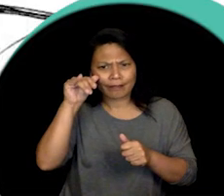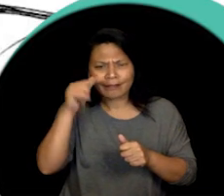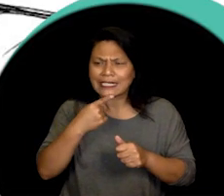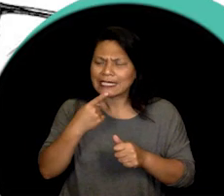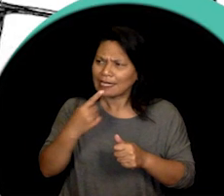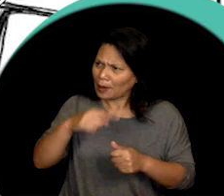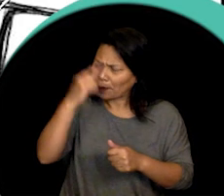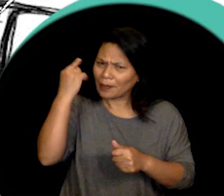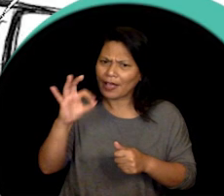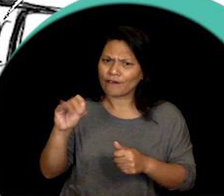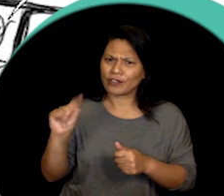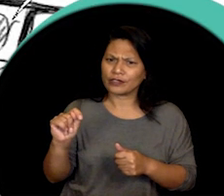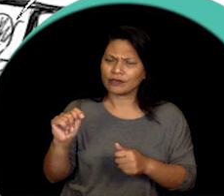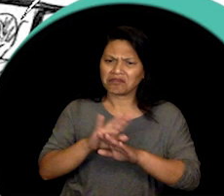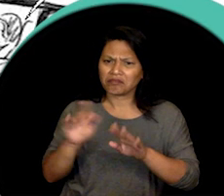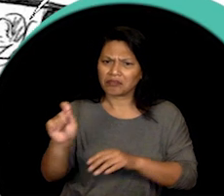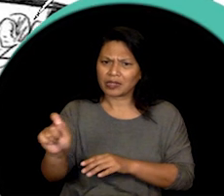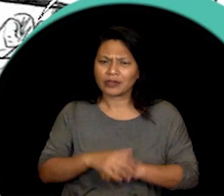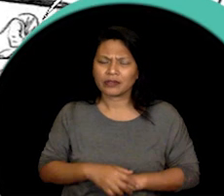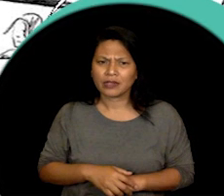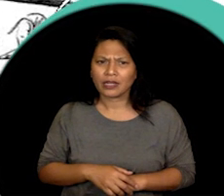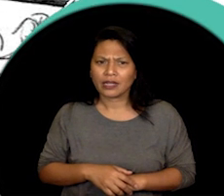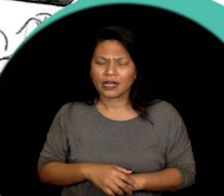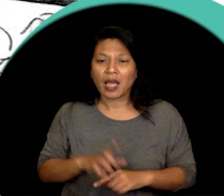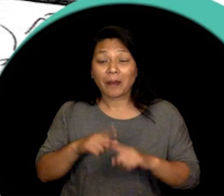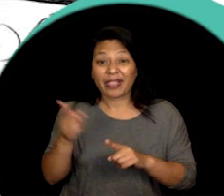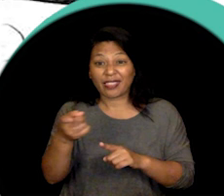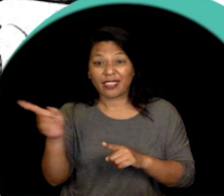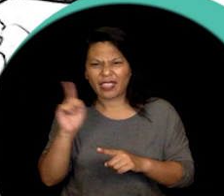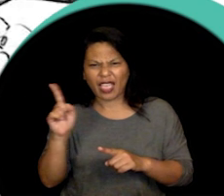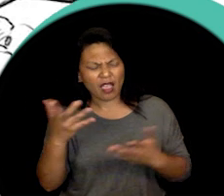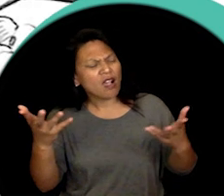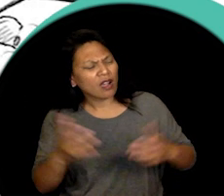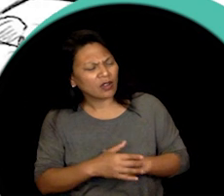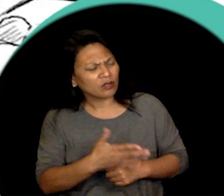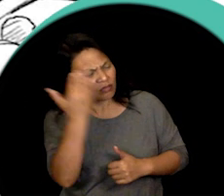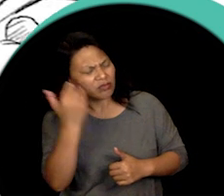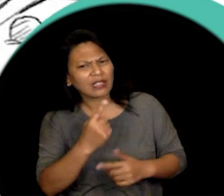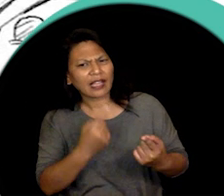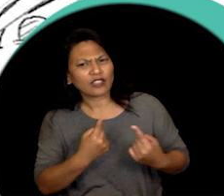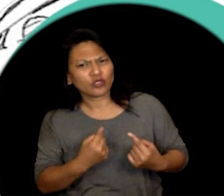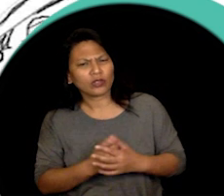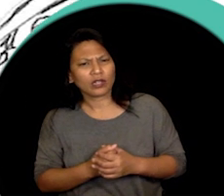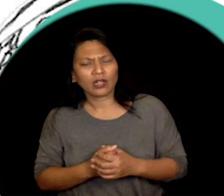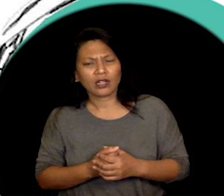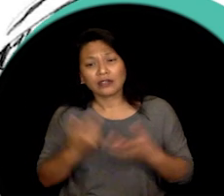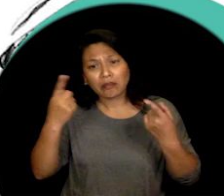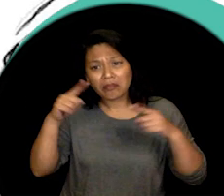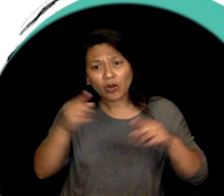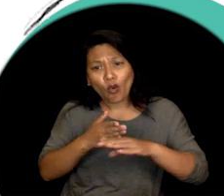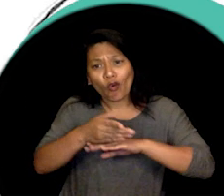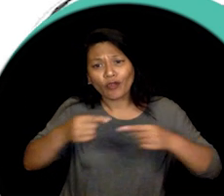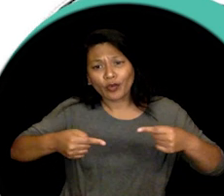which she had every right to do, and the hassle that she went through. And she got